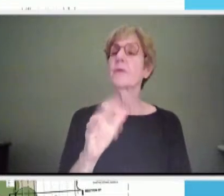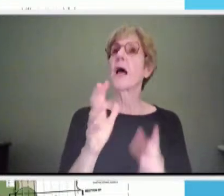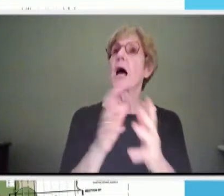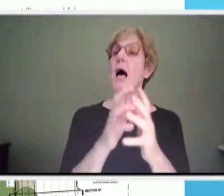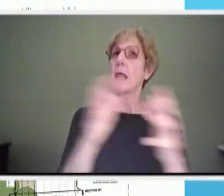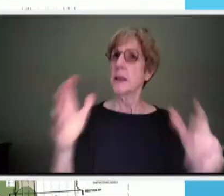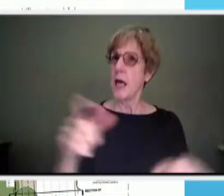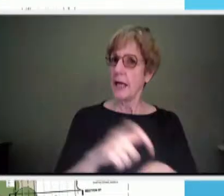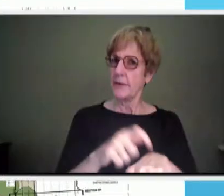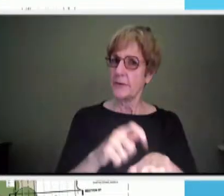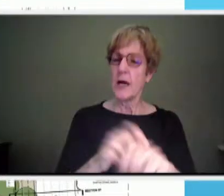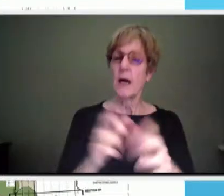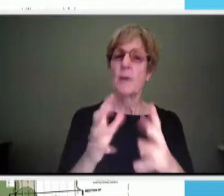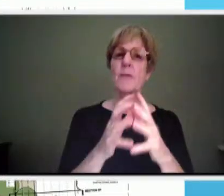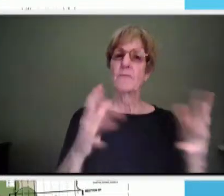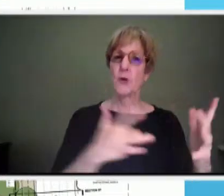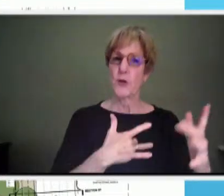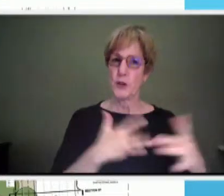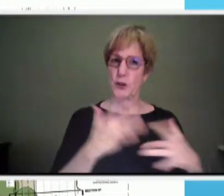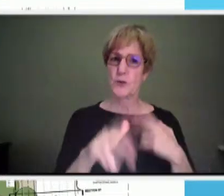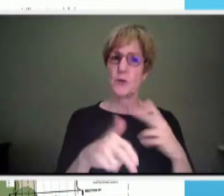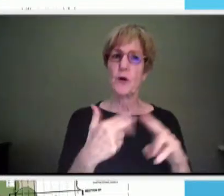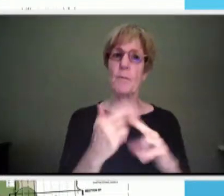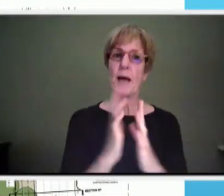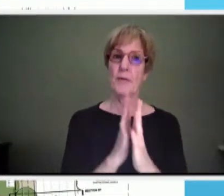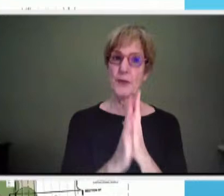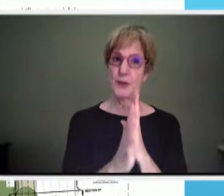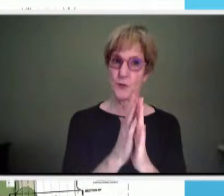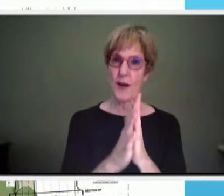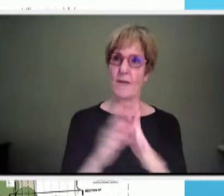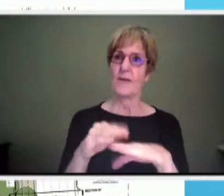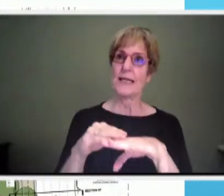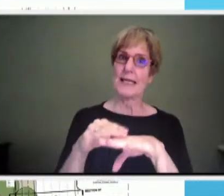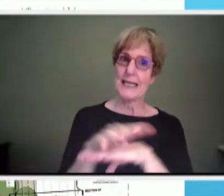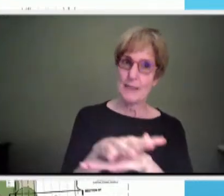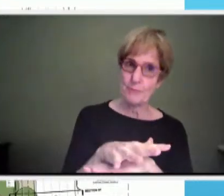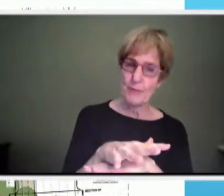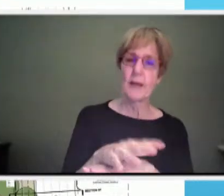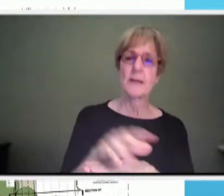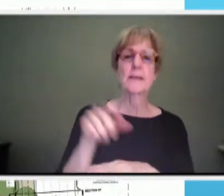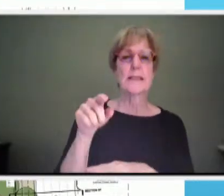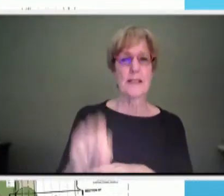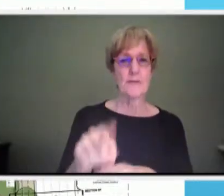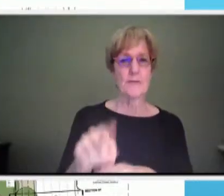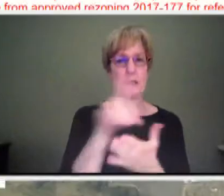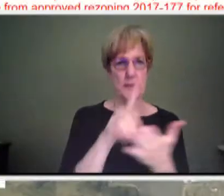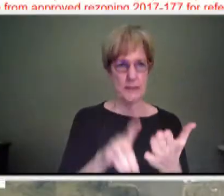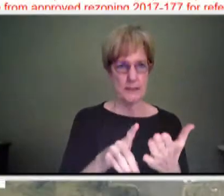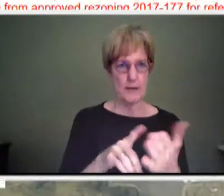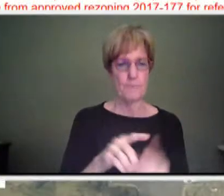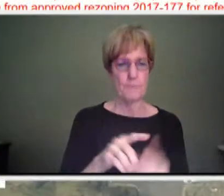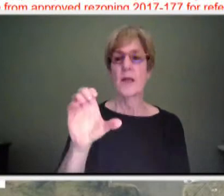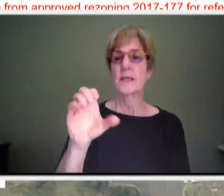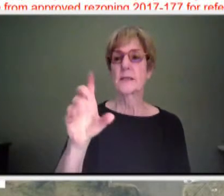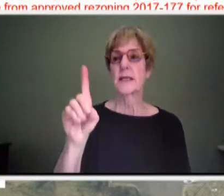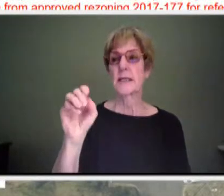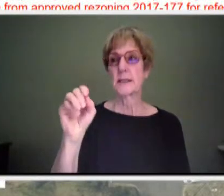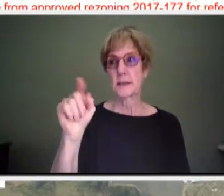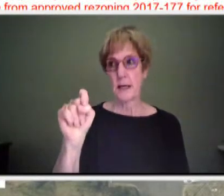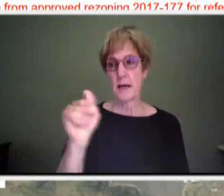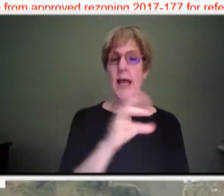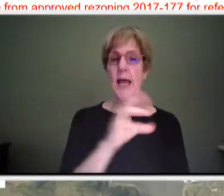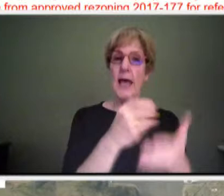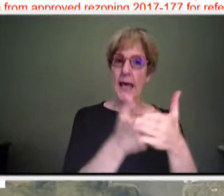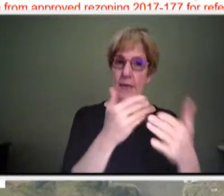very concerned about the traffic impacts of the approved design. So CDOT and the neighborhood worked